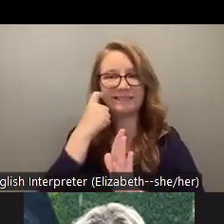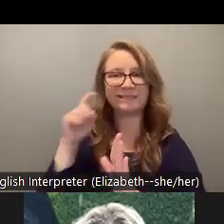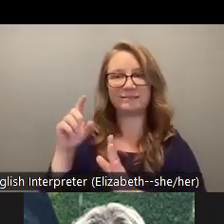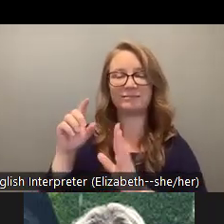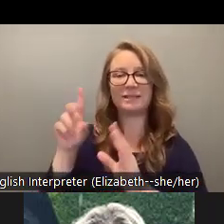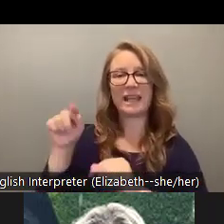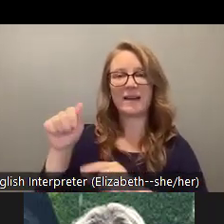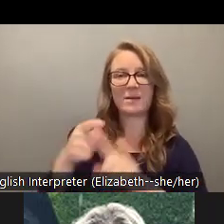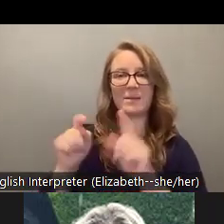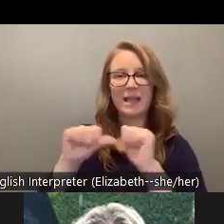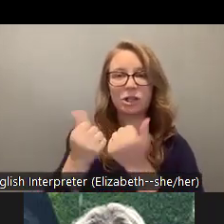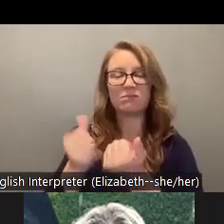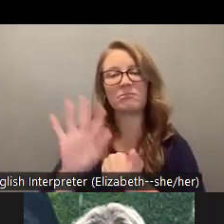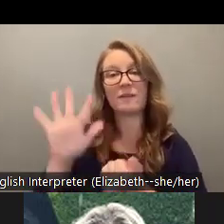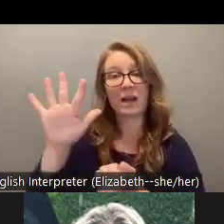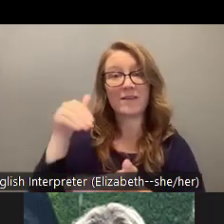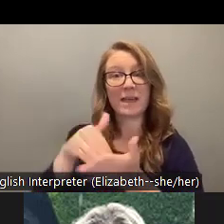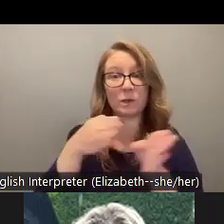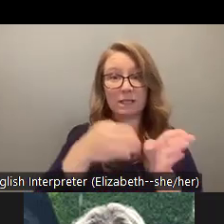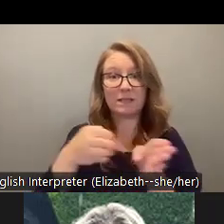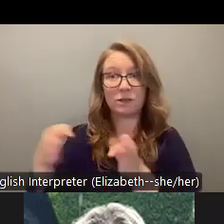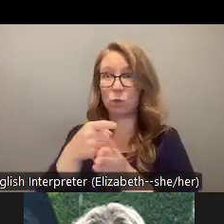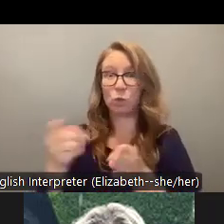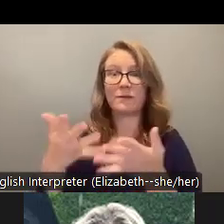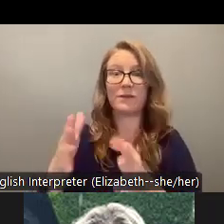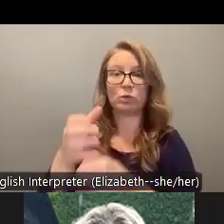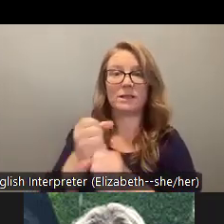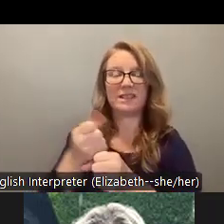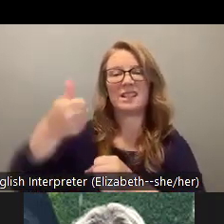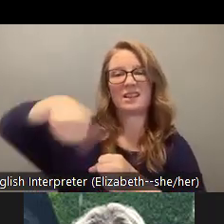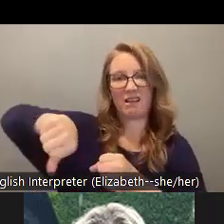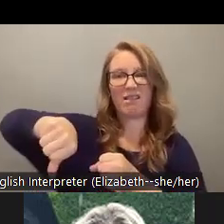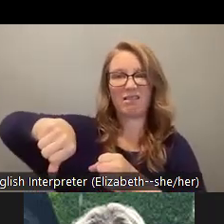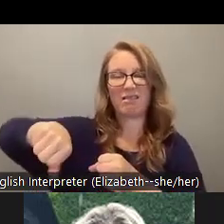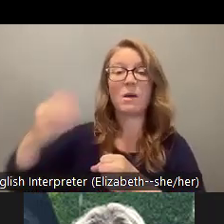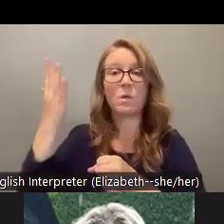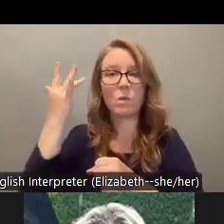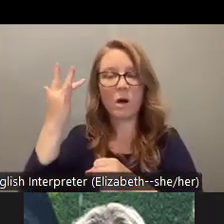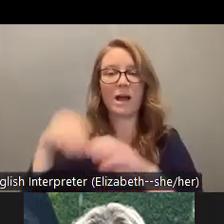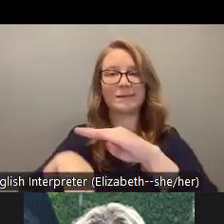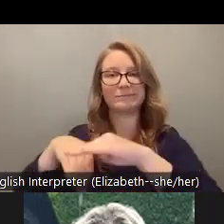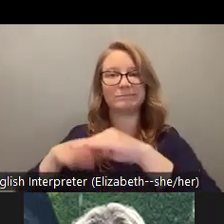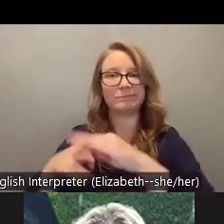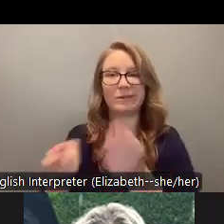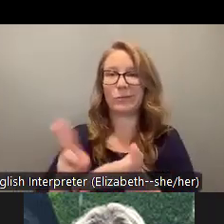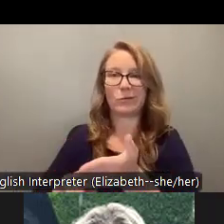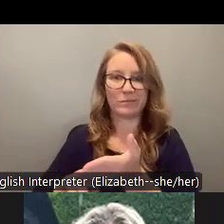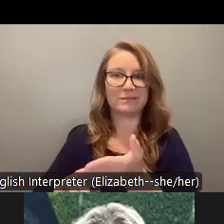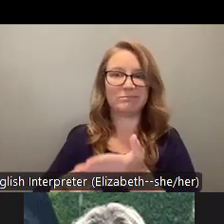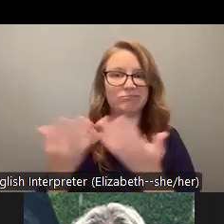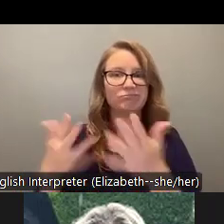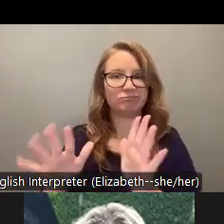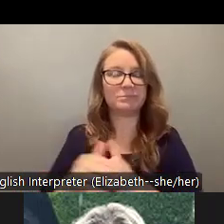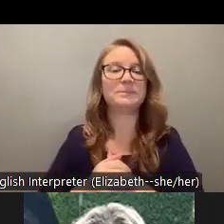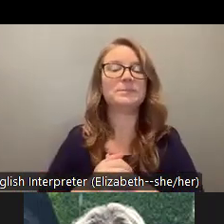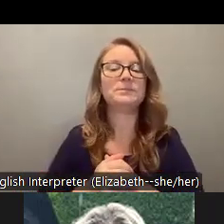that approximately 5,000 individuals have received a denial due to the enrollment cap not being met. And with